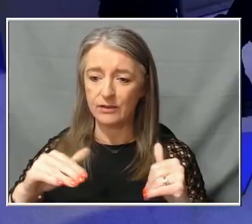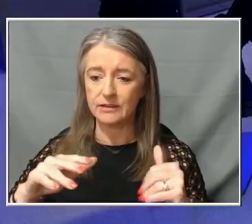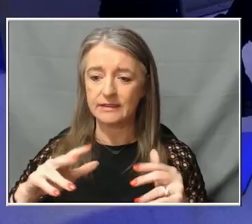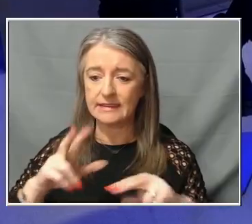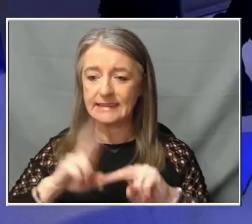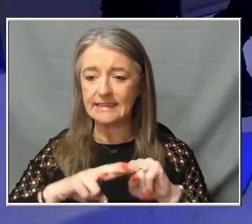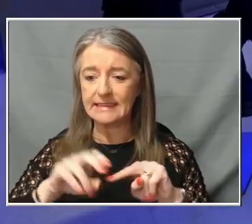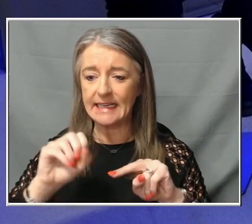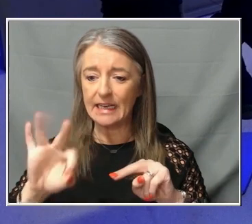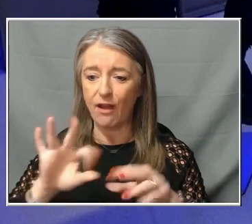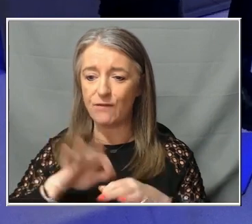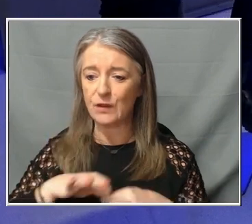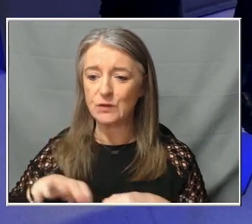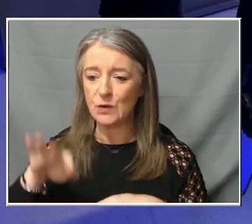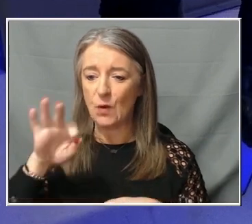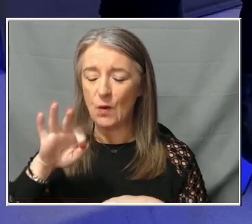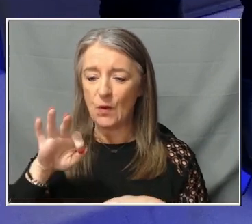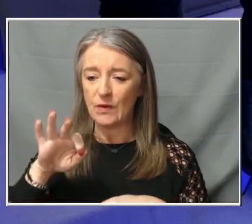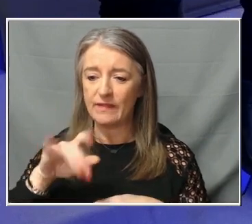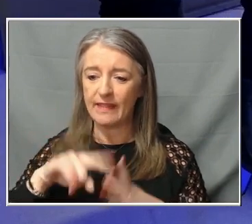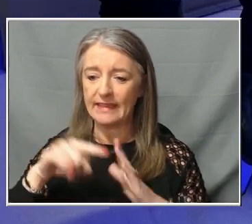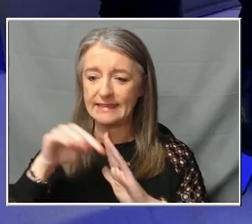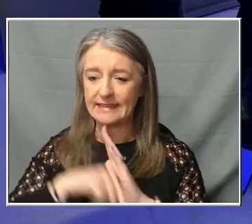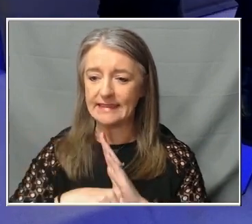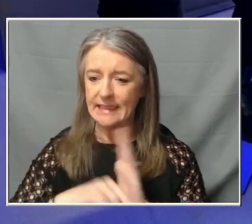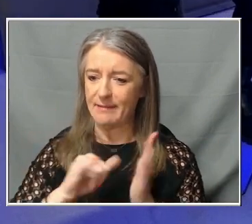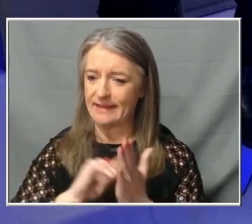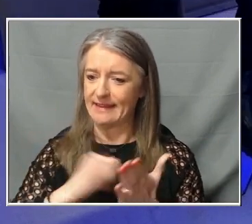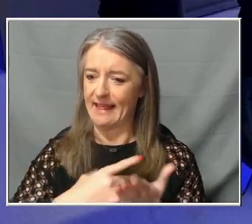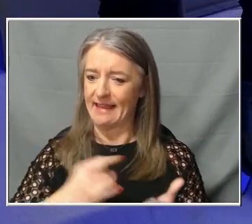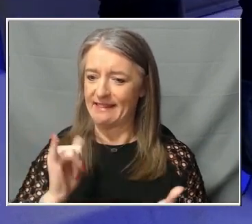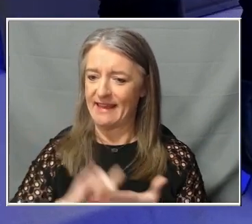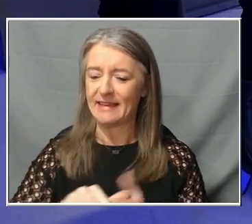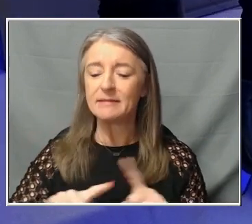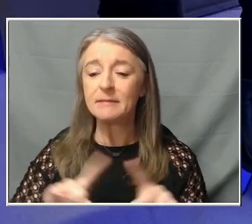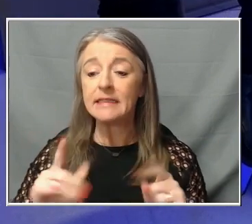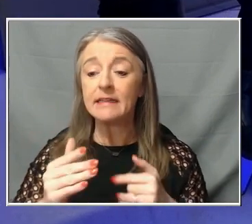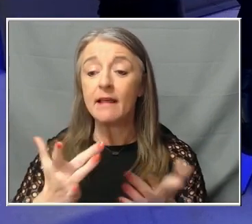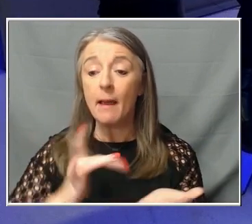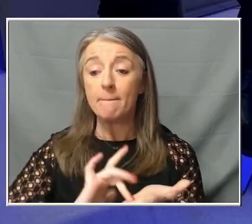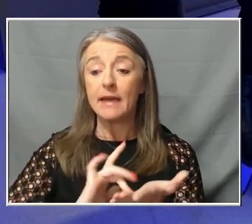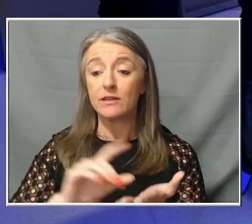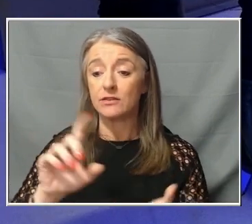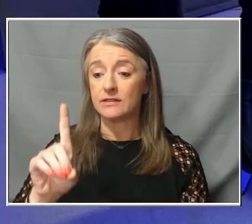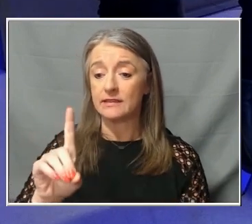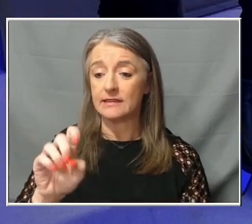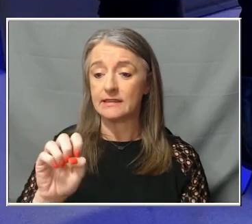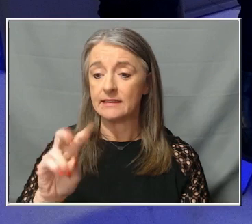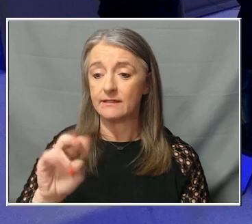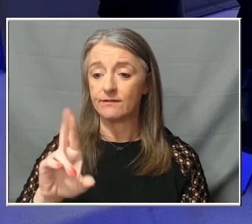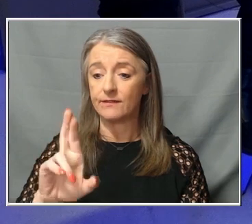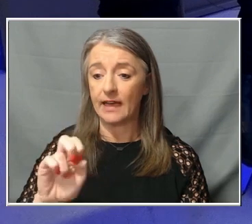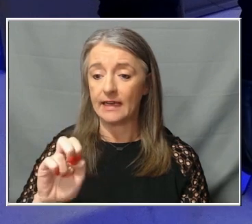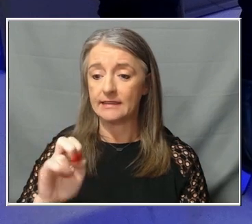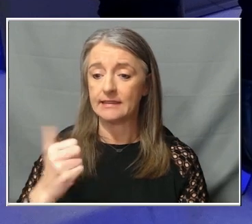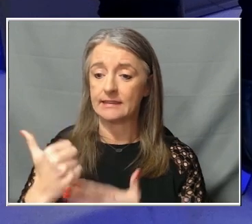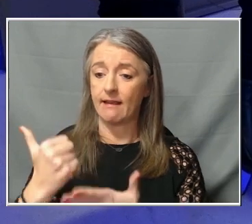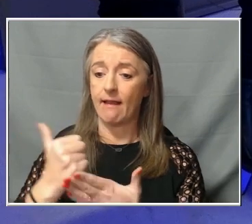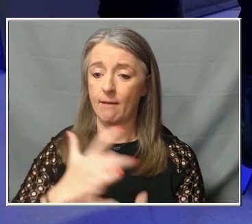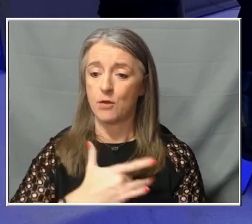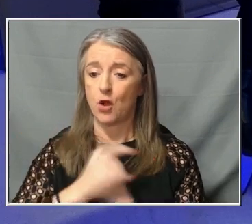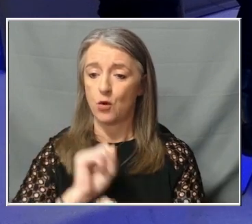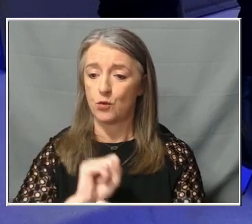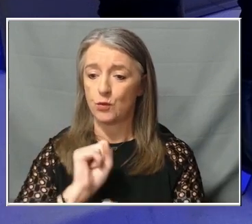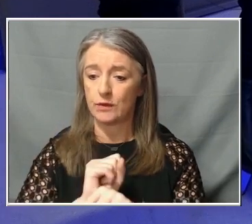of the soul. That is deep. I like that. So they have a medical device that can help the heart work, but is